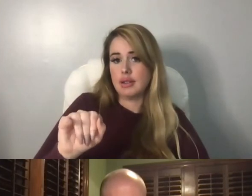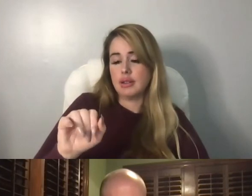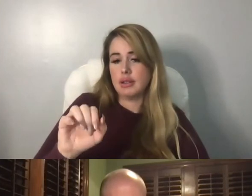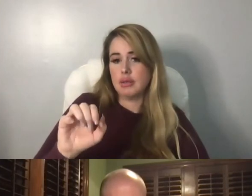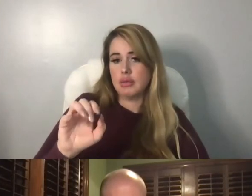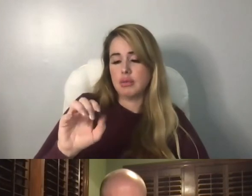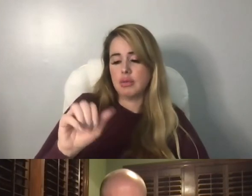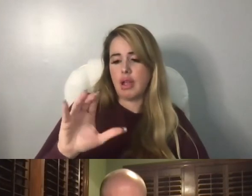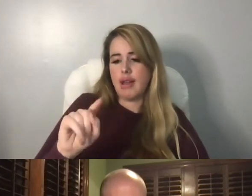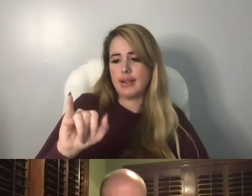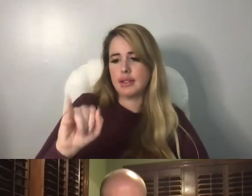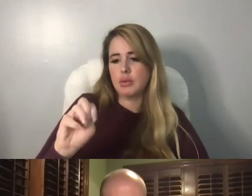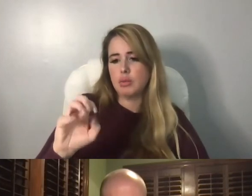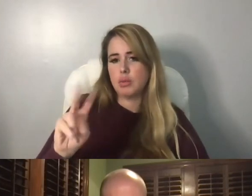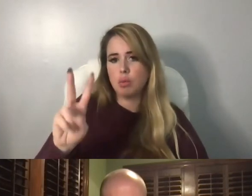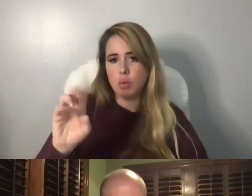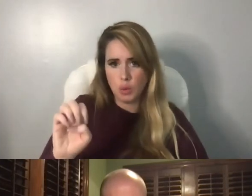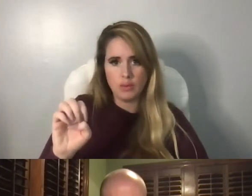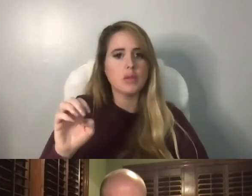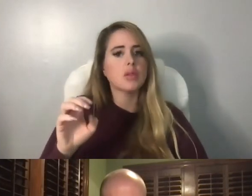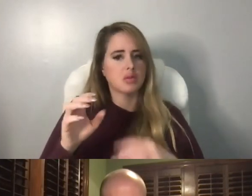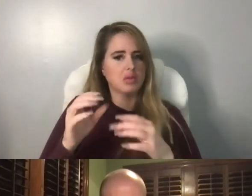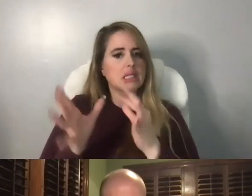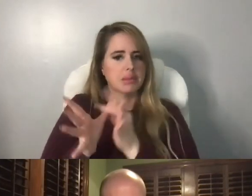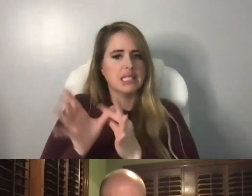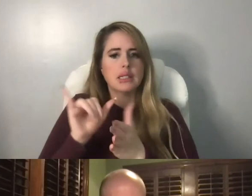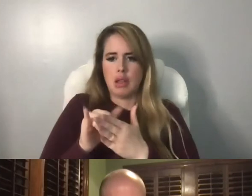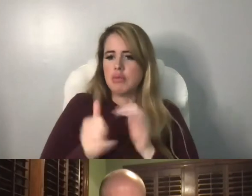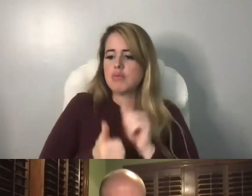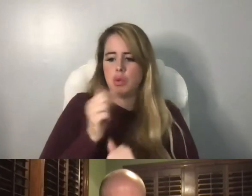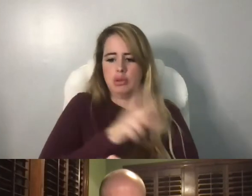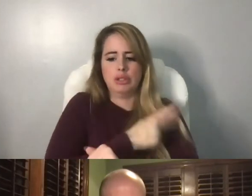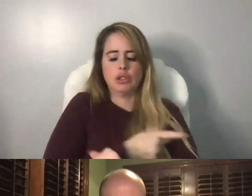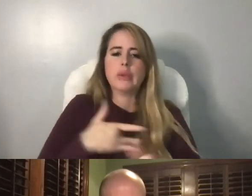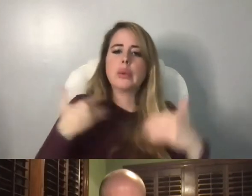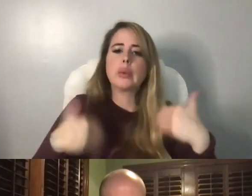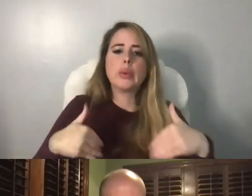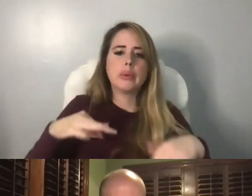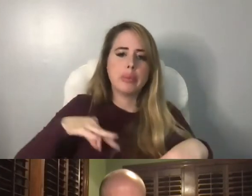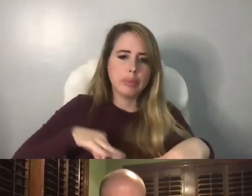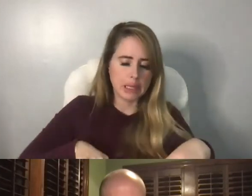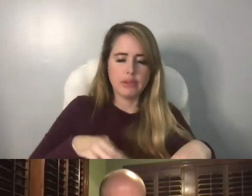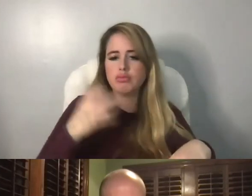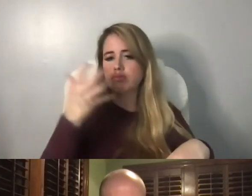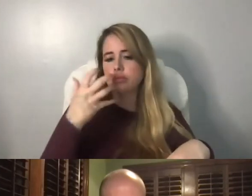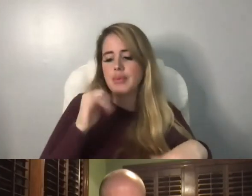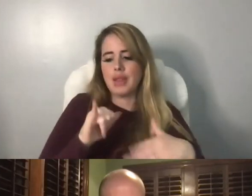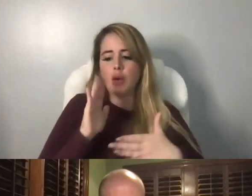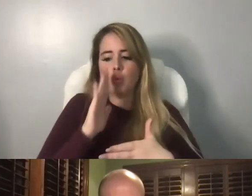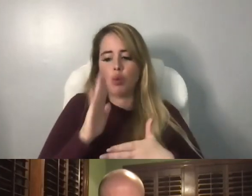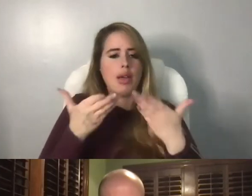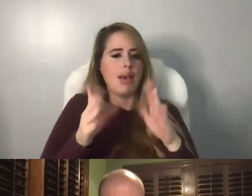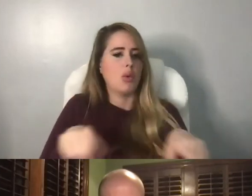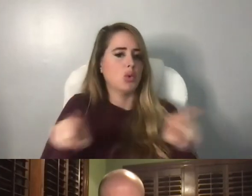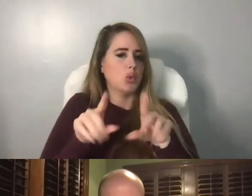A-C-T-I-M-O-V-E, Actimove splint, which my patients find is very helpful. And it allows you to be